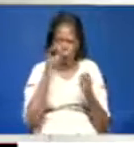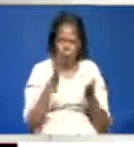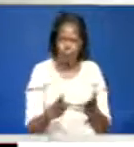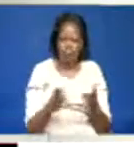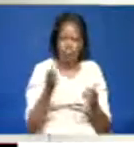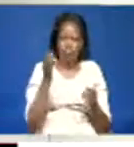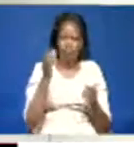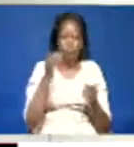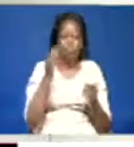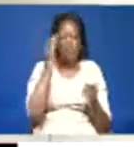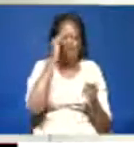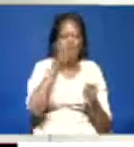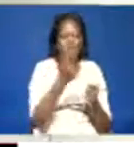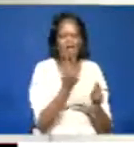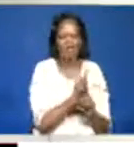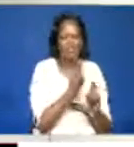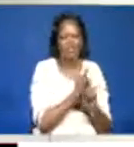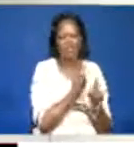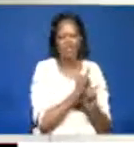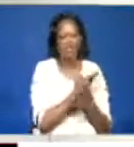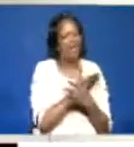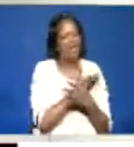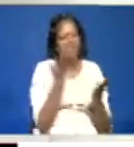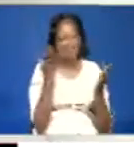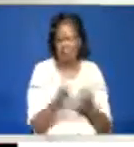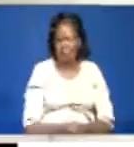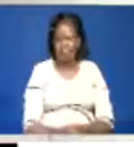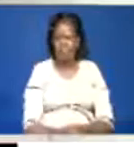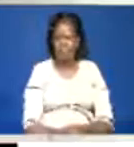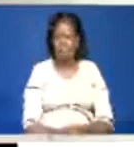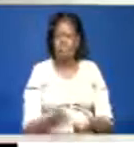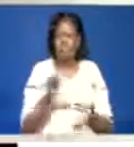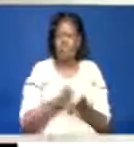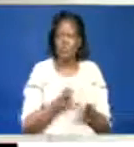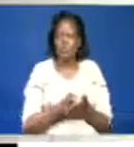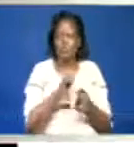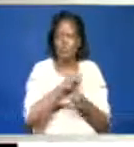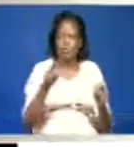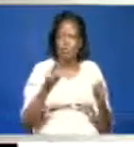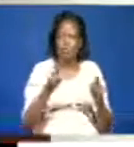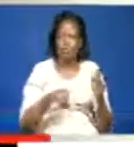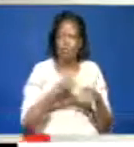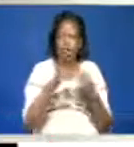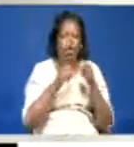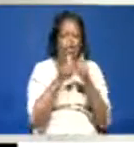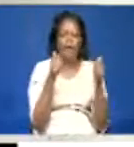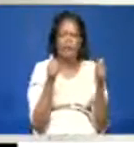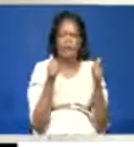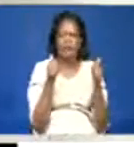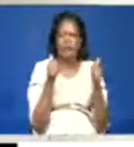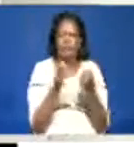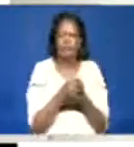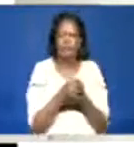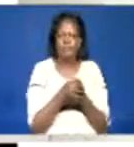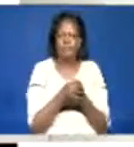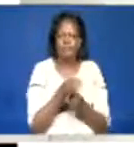to swimming, whichever. So that you are all rounded. Where we are going is going to